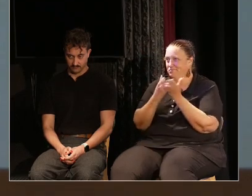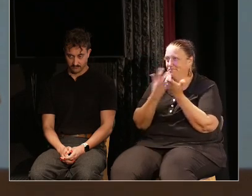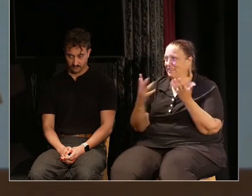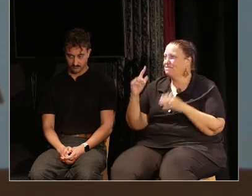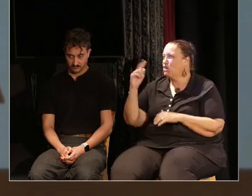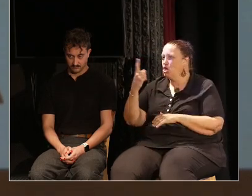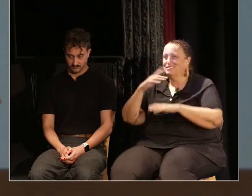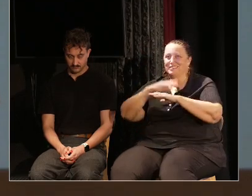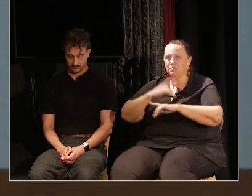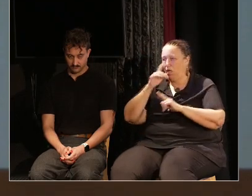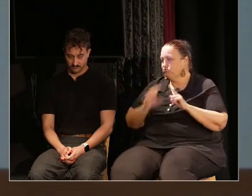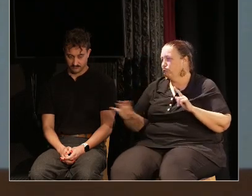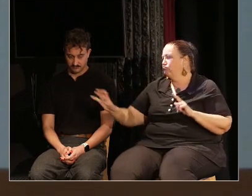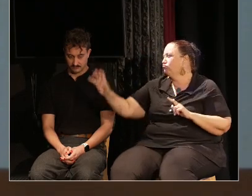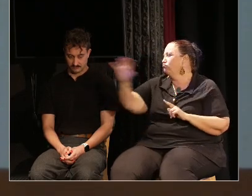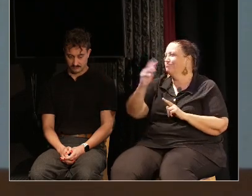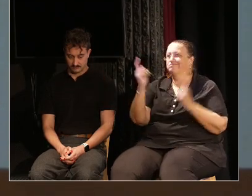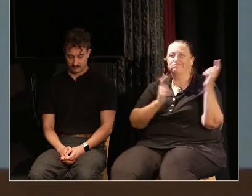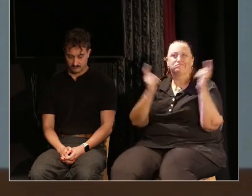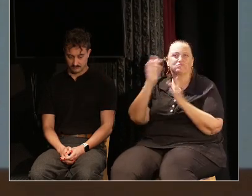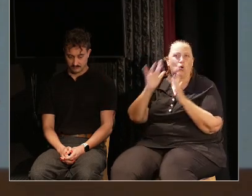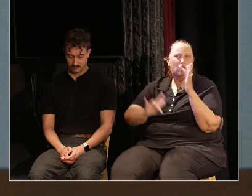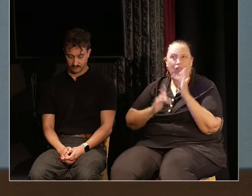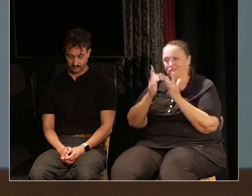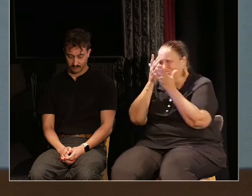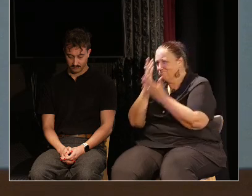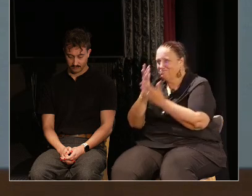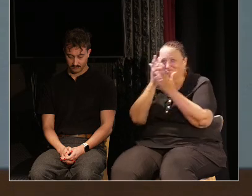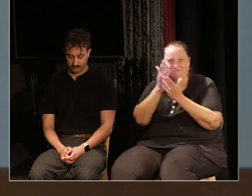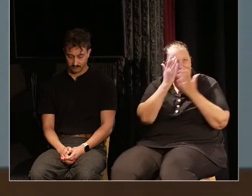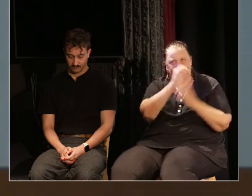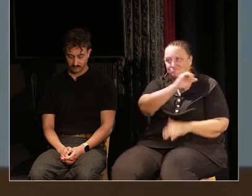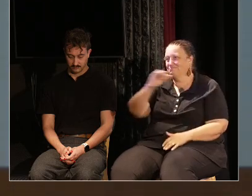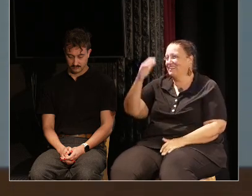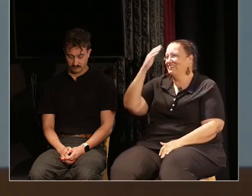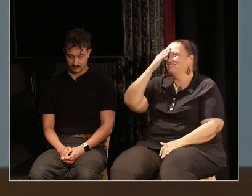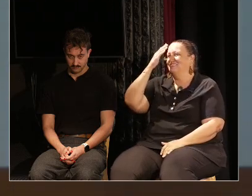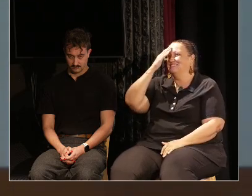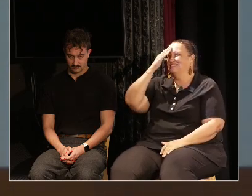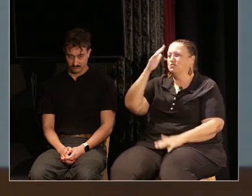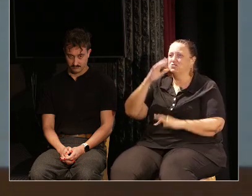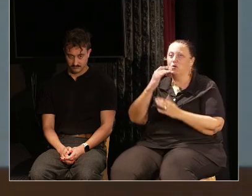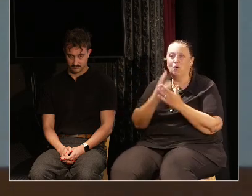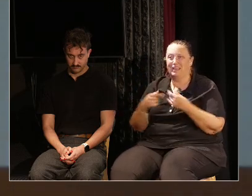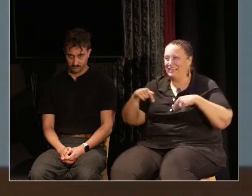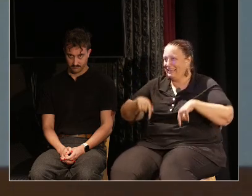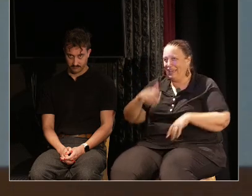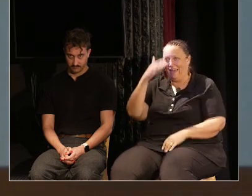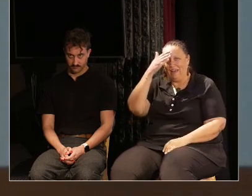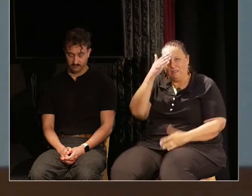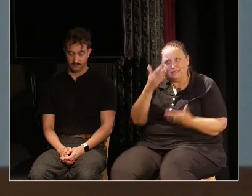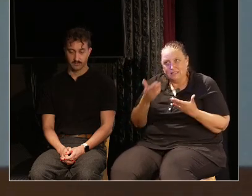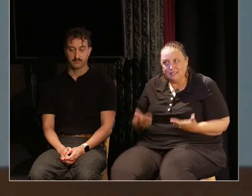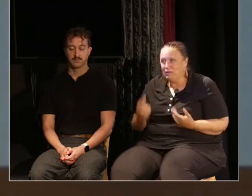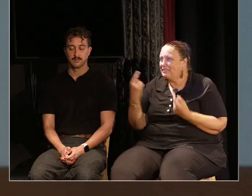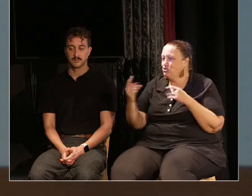First Nations from where people are joining online, and I pay my respects to the elders. Not only the elders of this land, I pay my respects